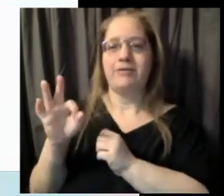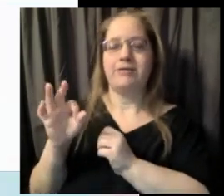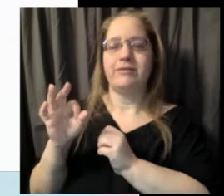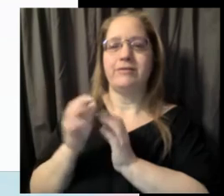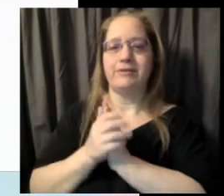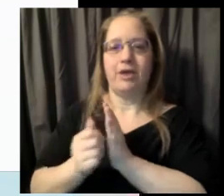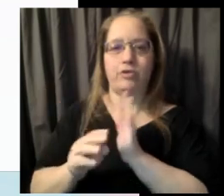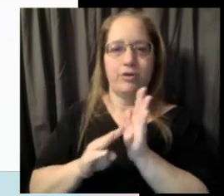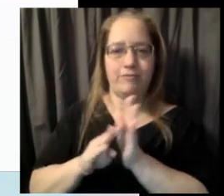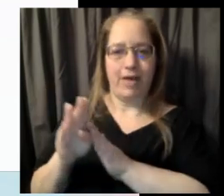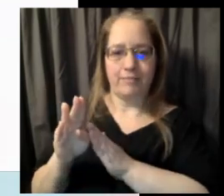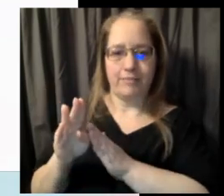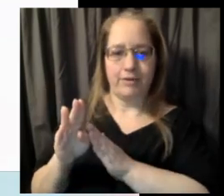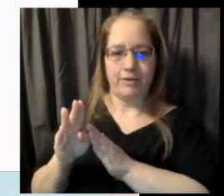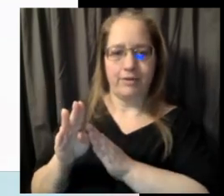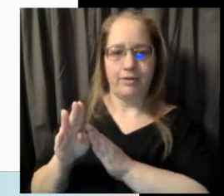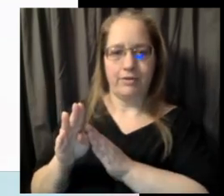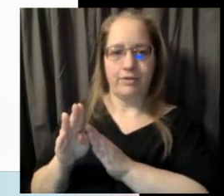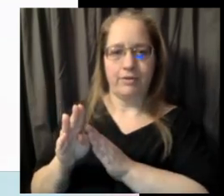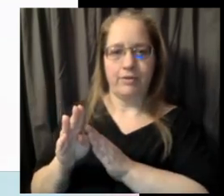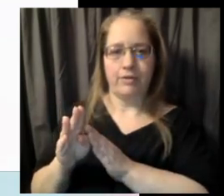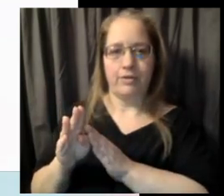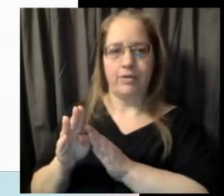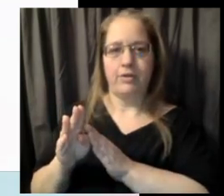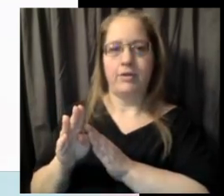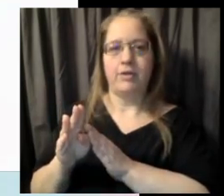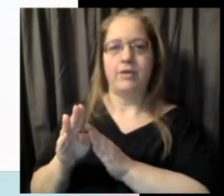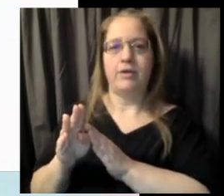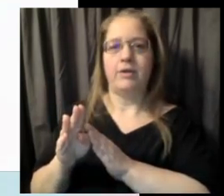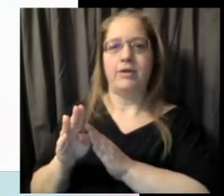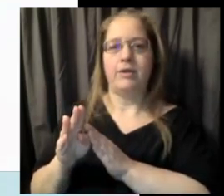are developed. So whether you are going to look at